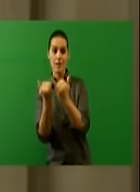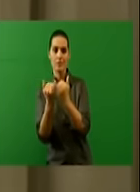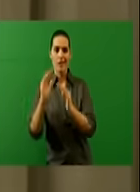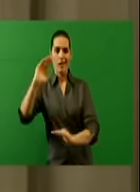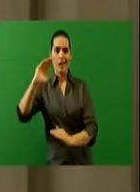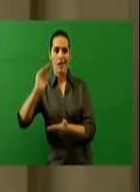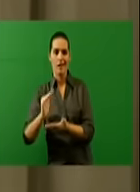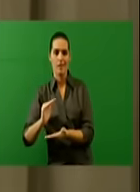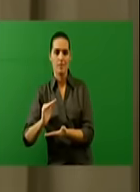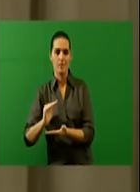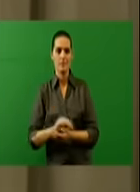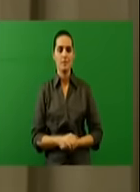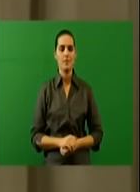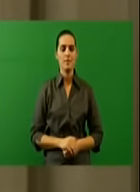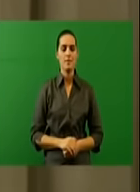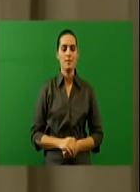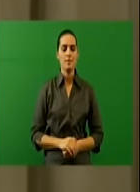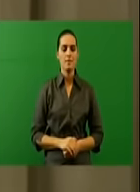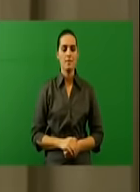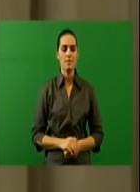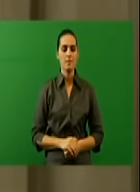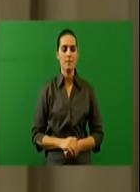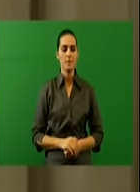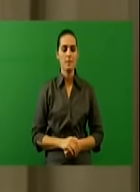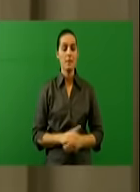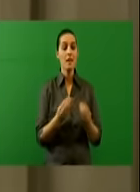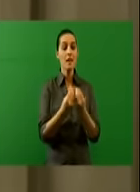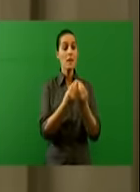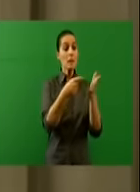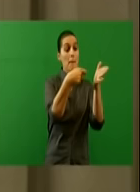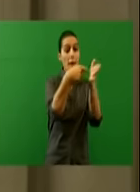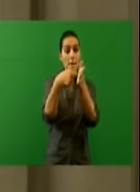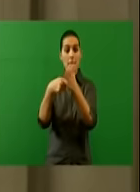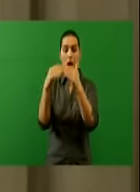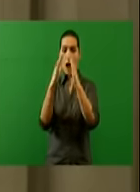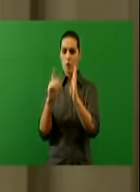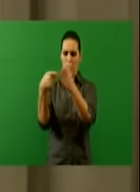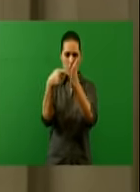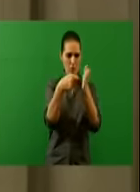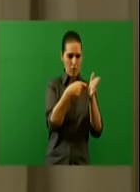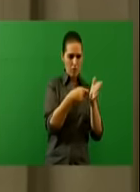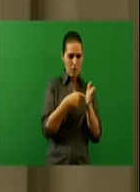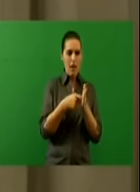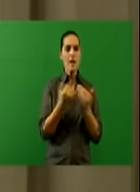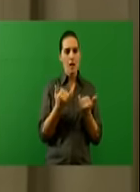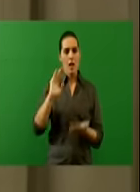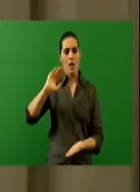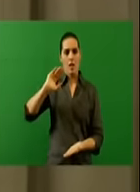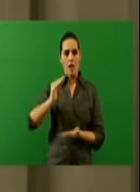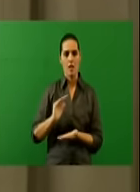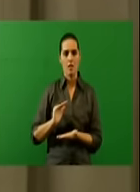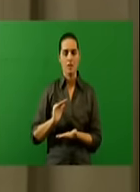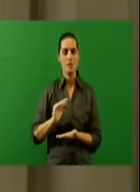quarter. Growth in consumption expenditure by households also contracted in the first quarter, with a